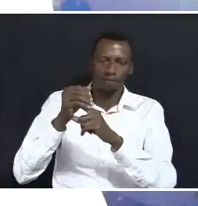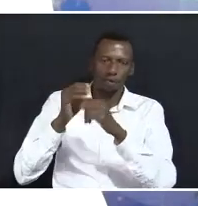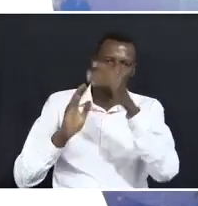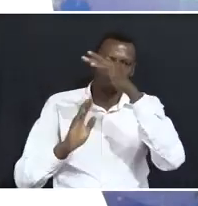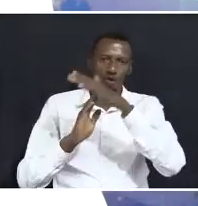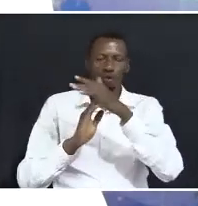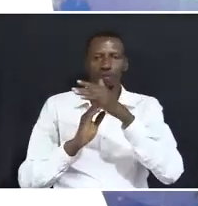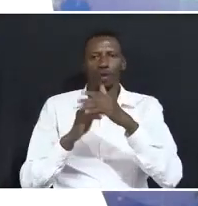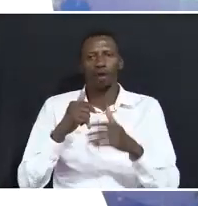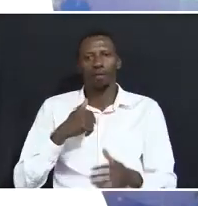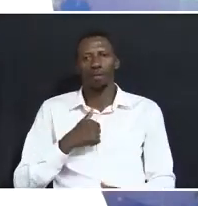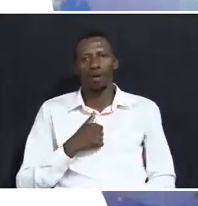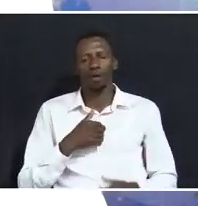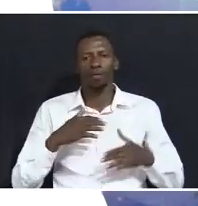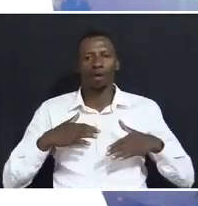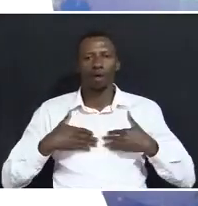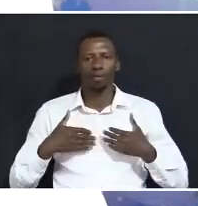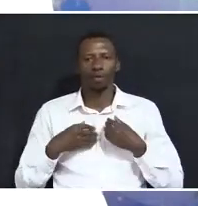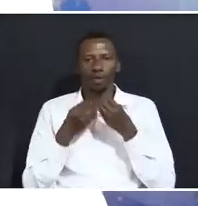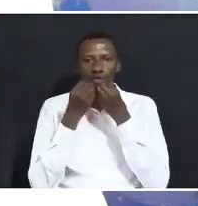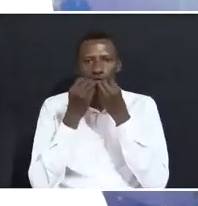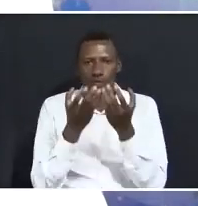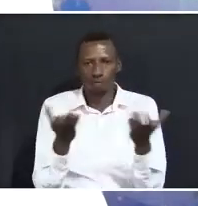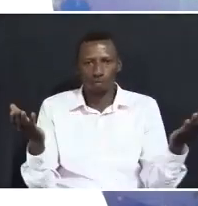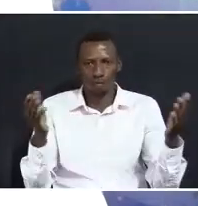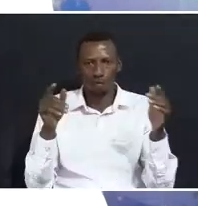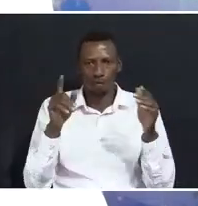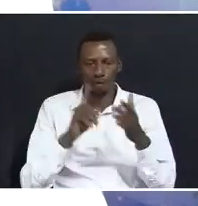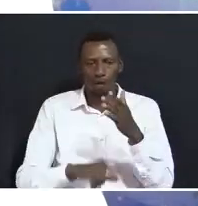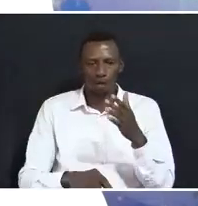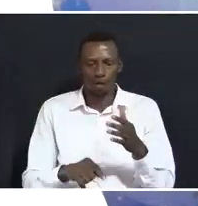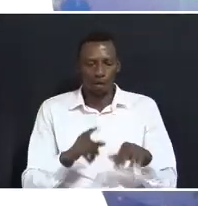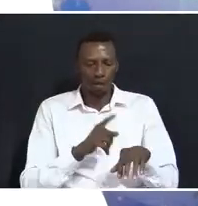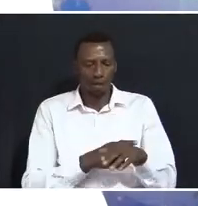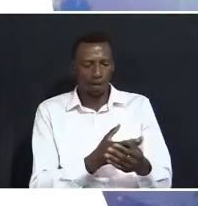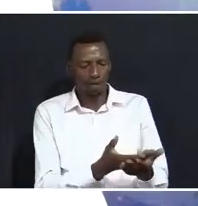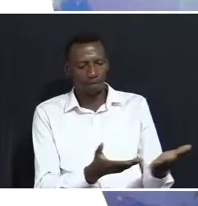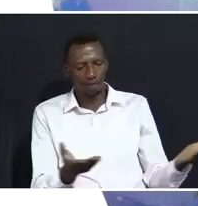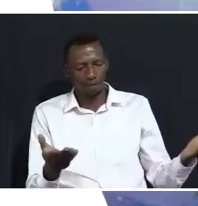to let all of us know that as these people